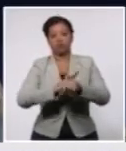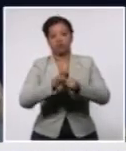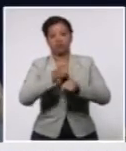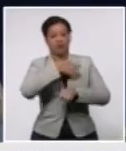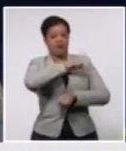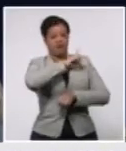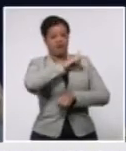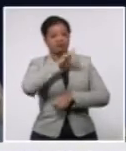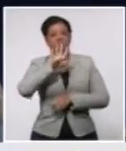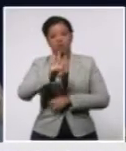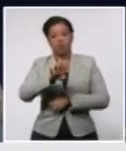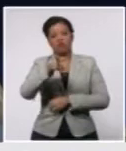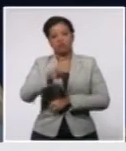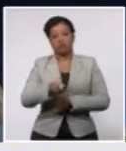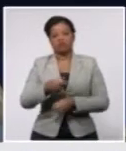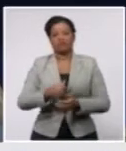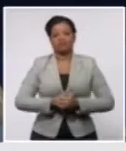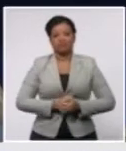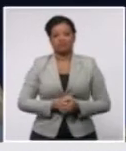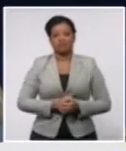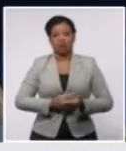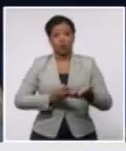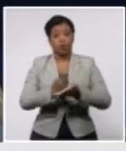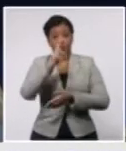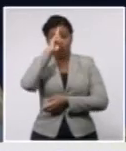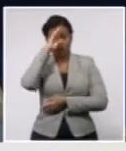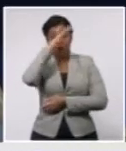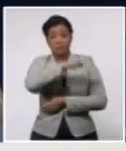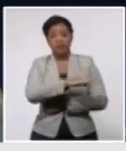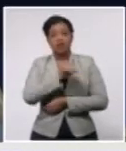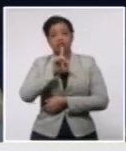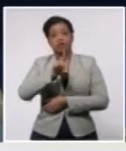and with 4 cases confirmed yesterday.